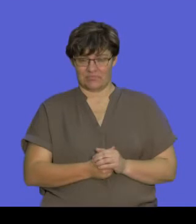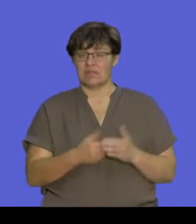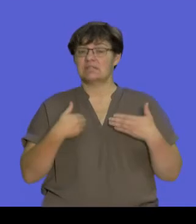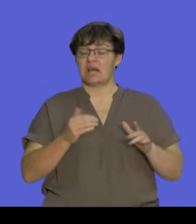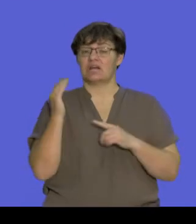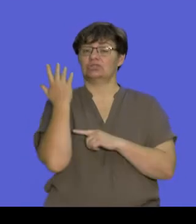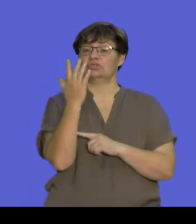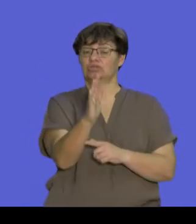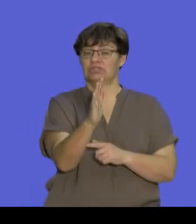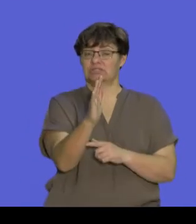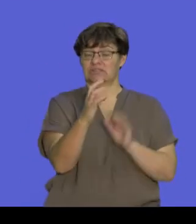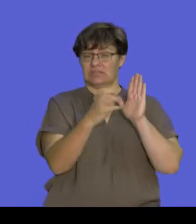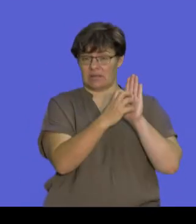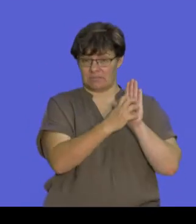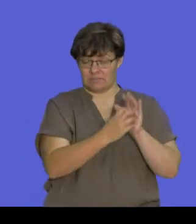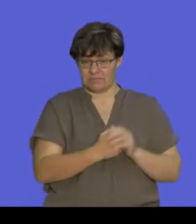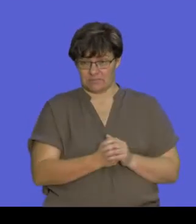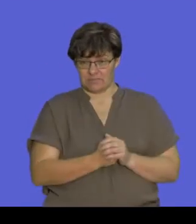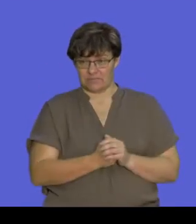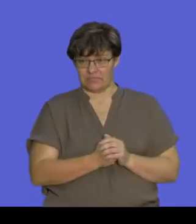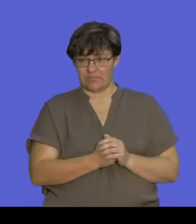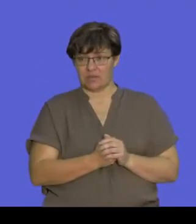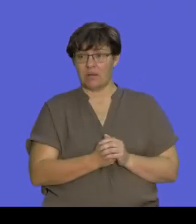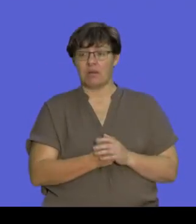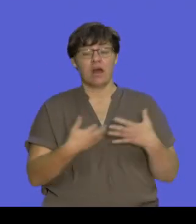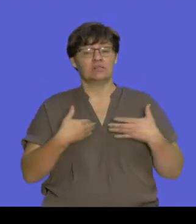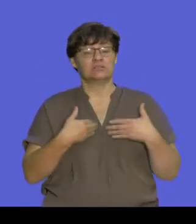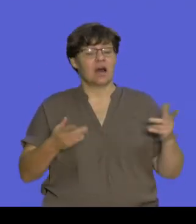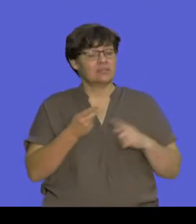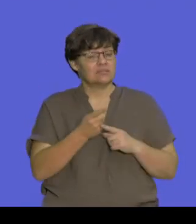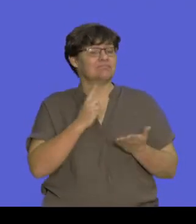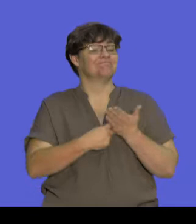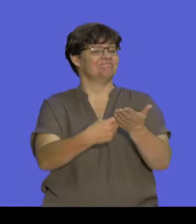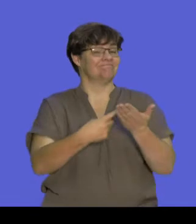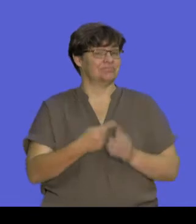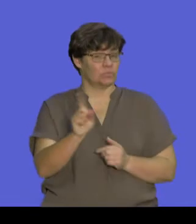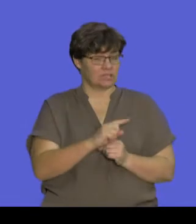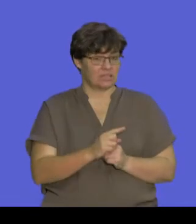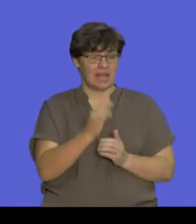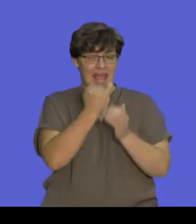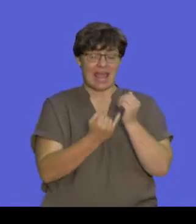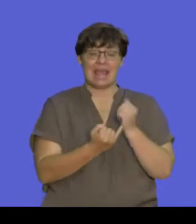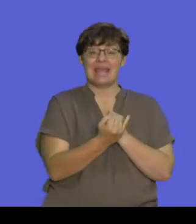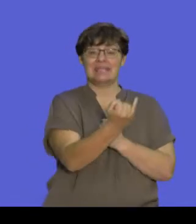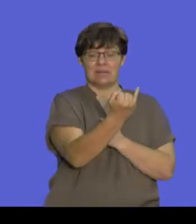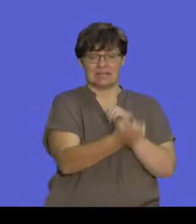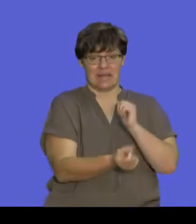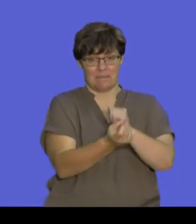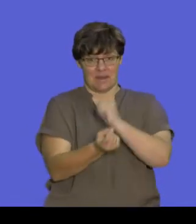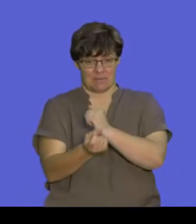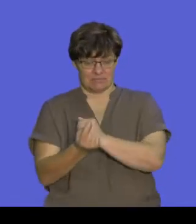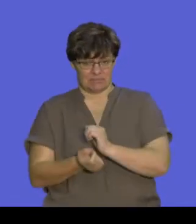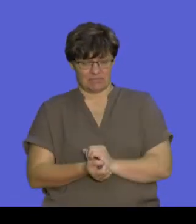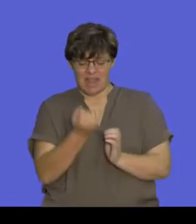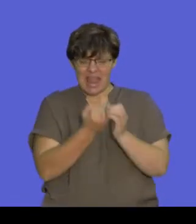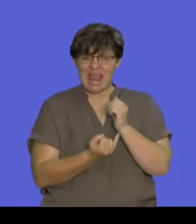tree diagrams, but we're going to get straight into talking about independent events. What